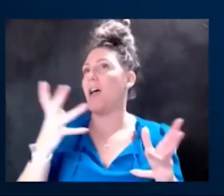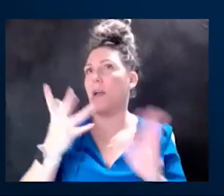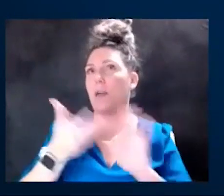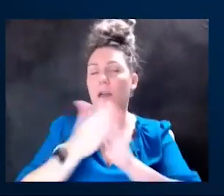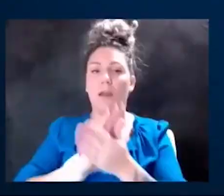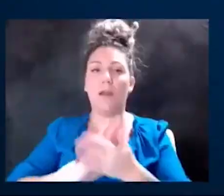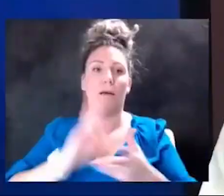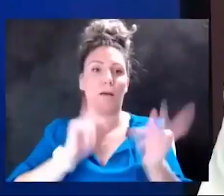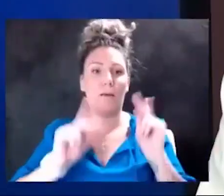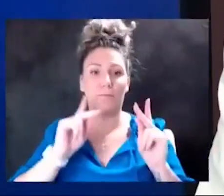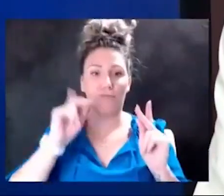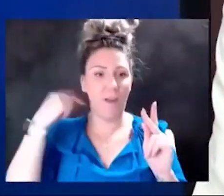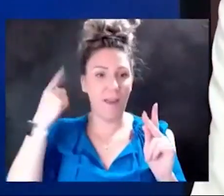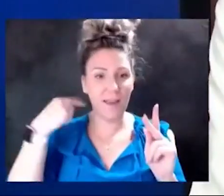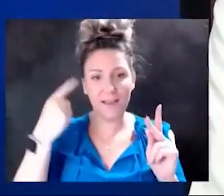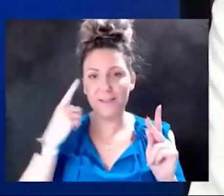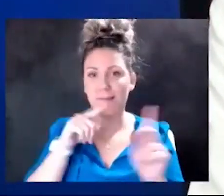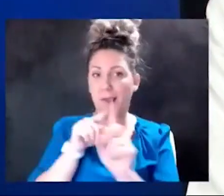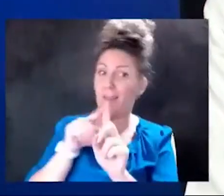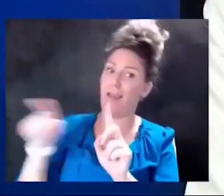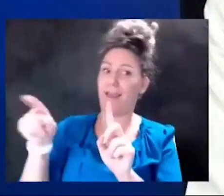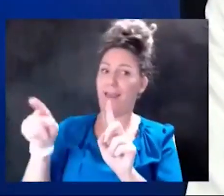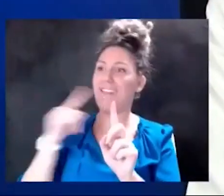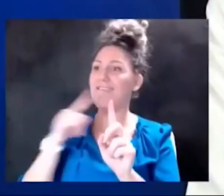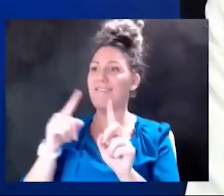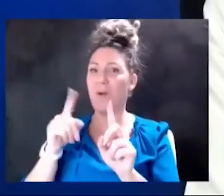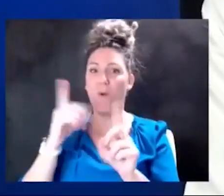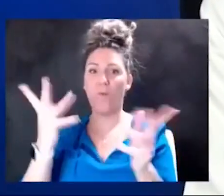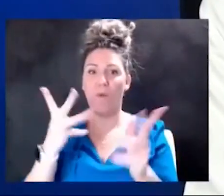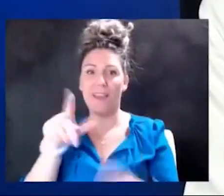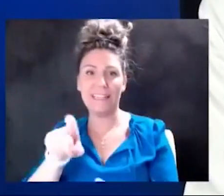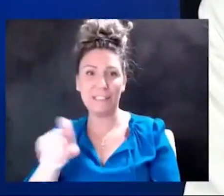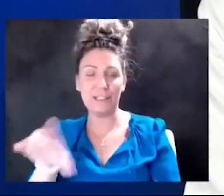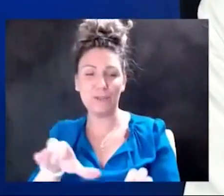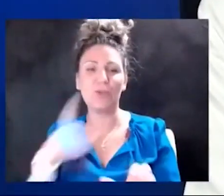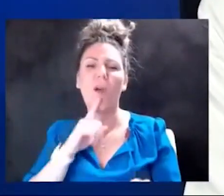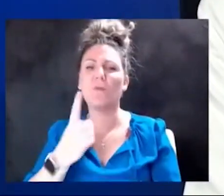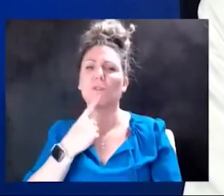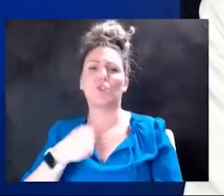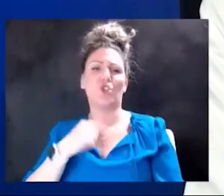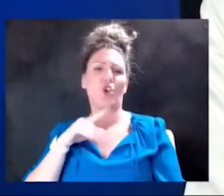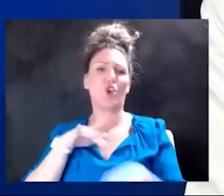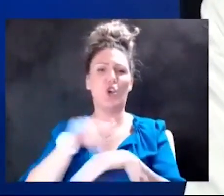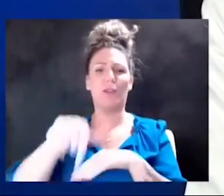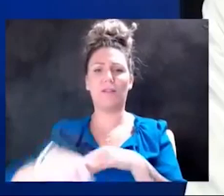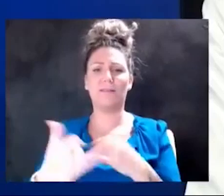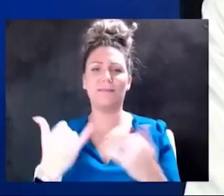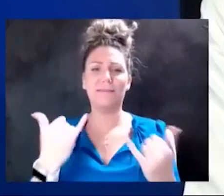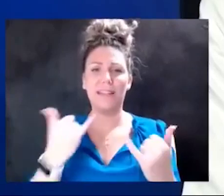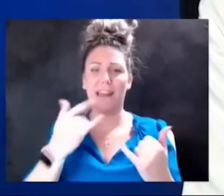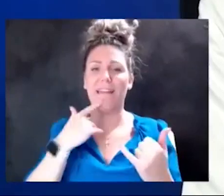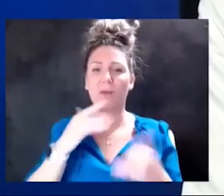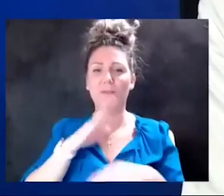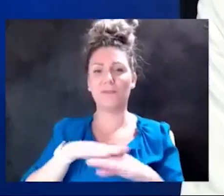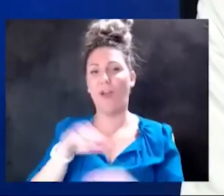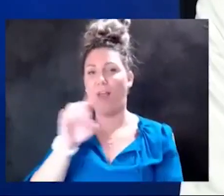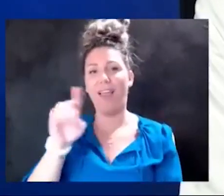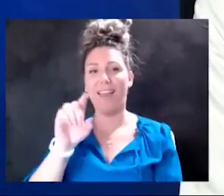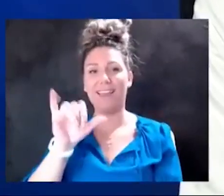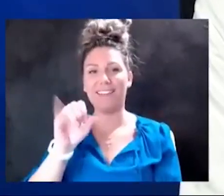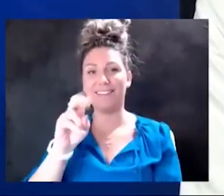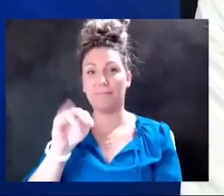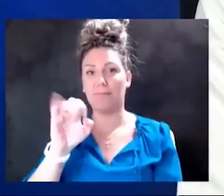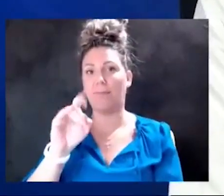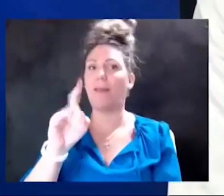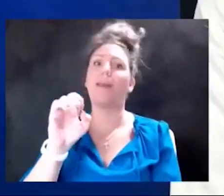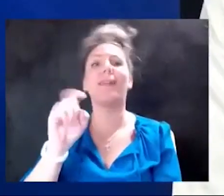off script, everybody. Yeah. Just so you know that. I was told earlier today that the entire team here is on Xanax because of my style. It's just great. They love me, though.